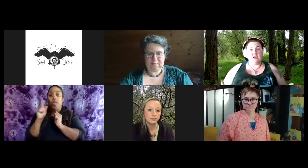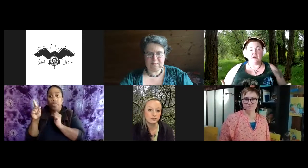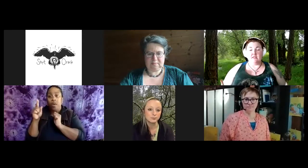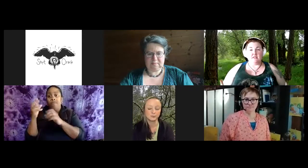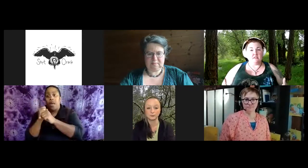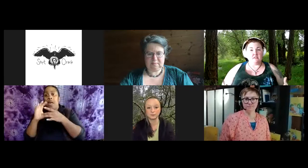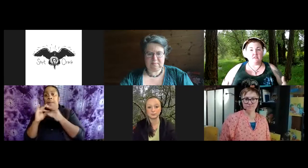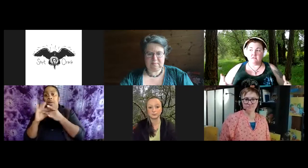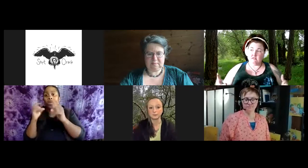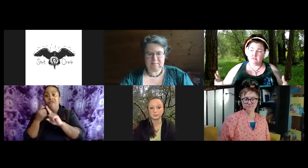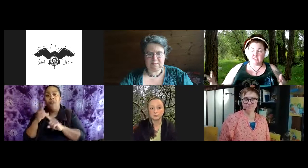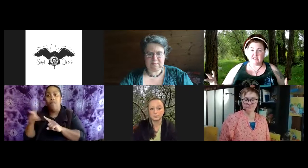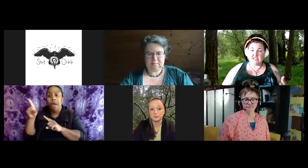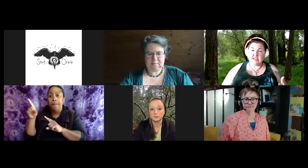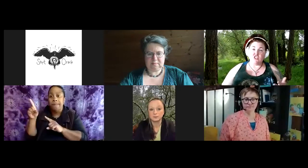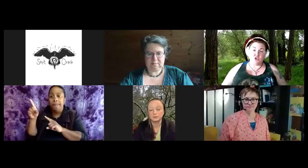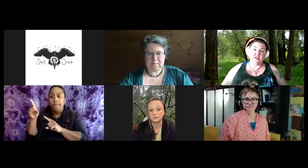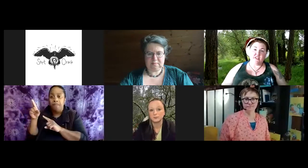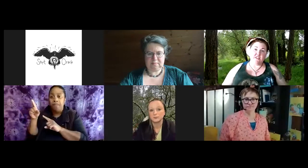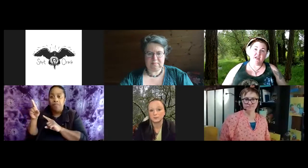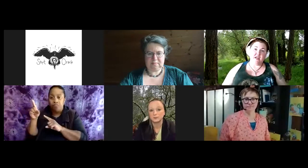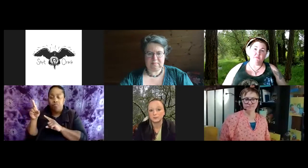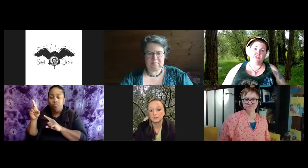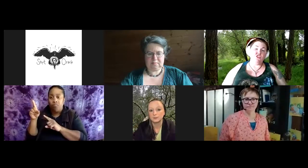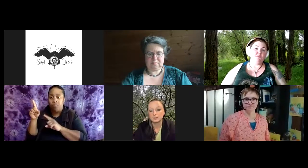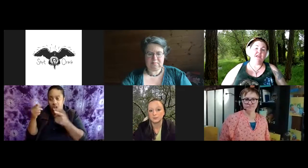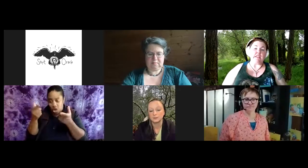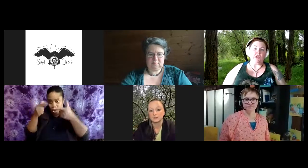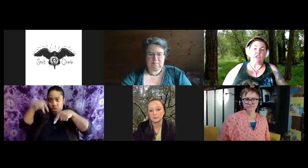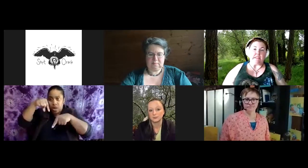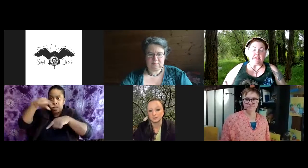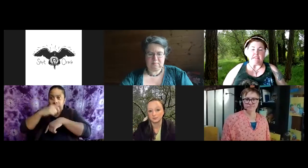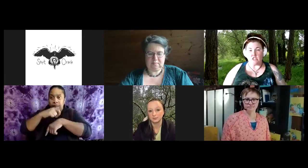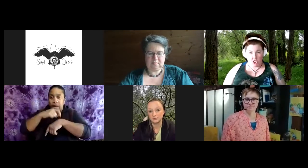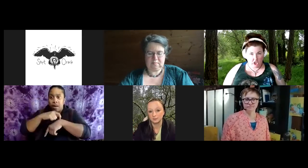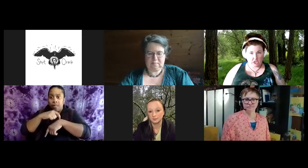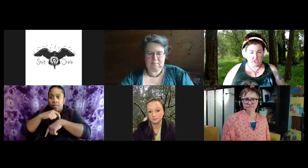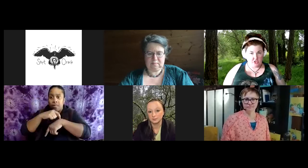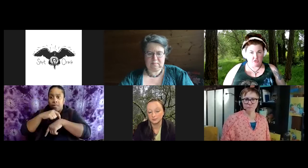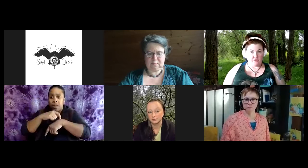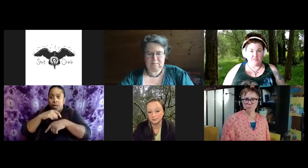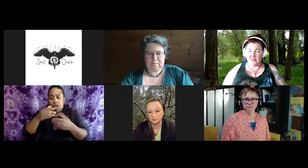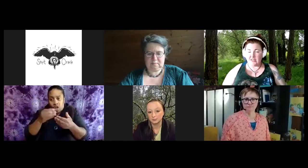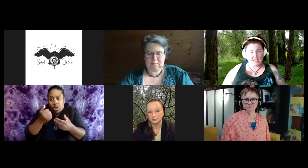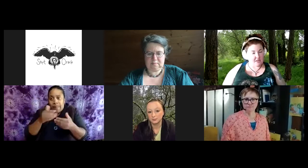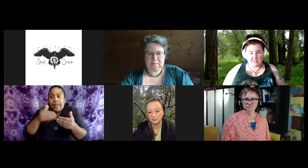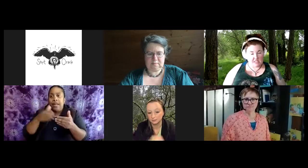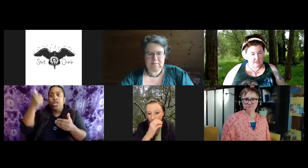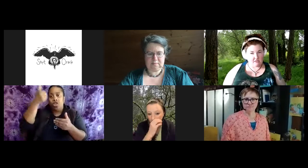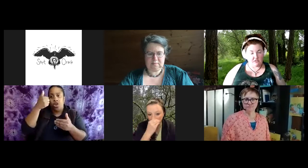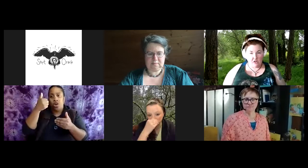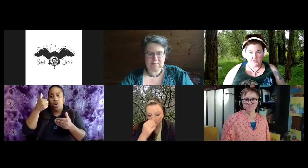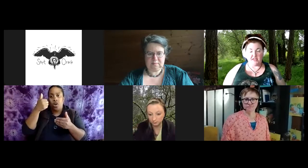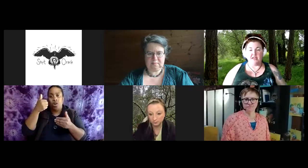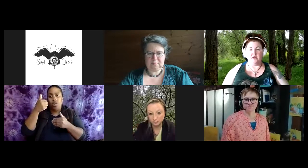them and things like that during this time. It's just made a little easier in general. Not that it can't